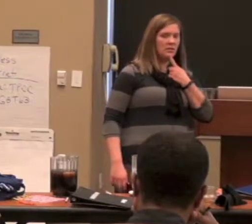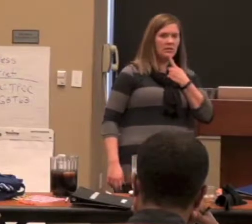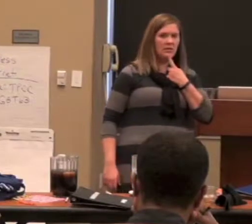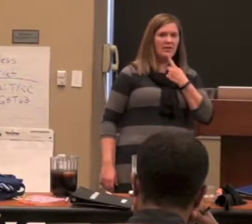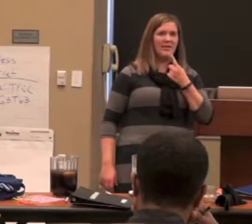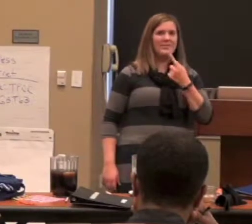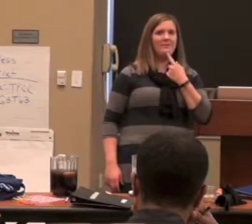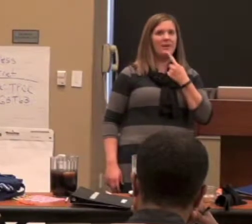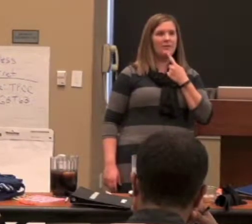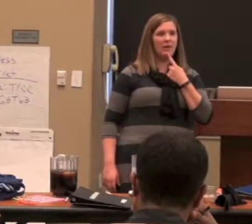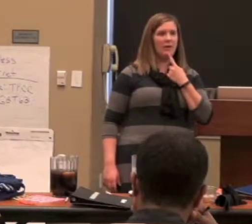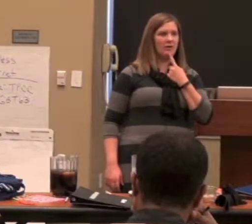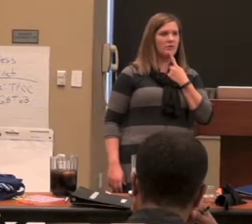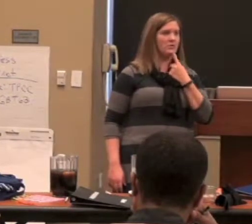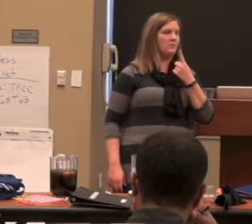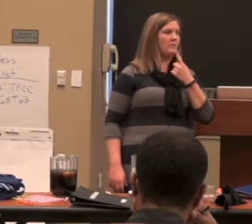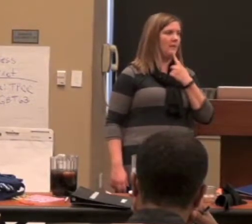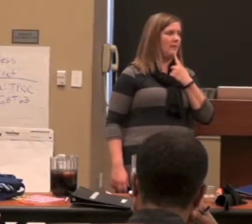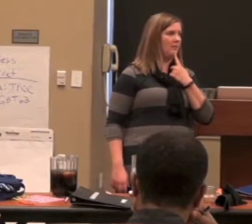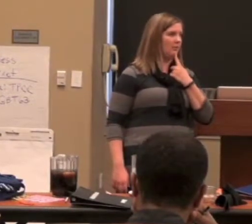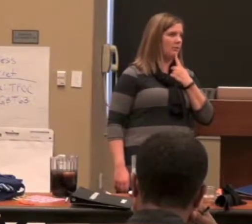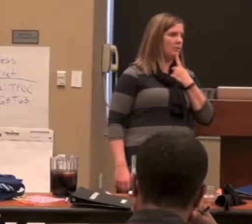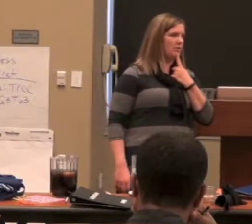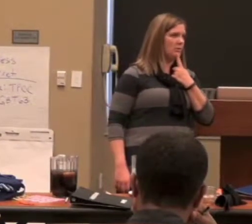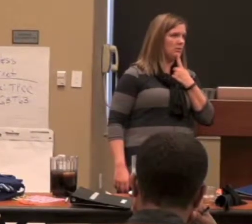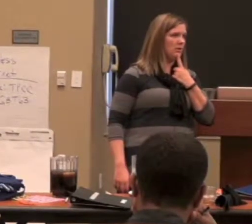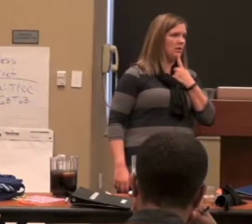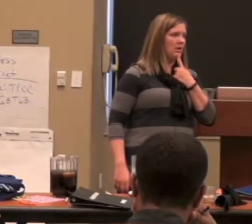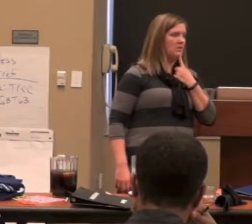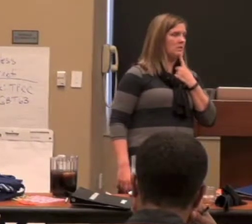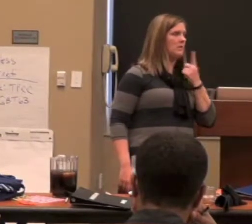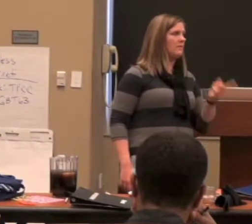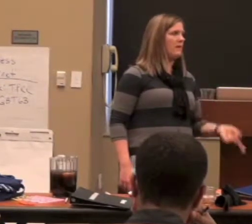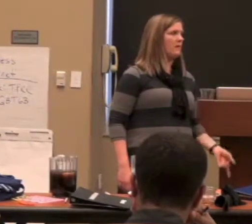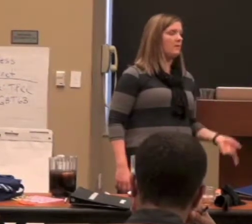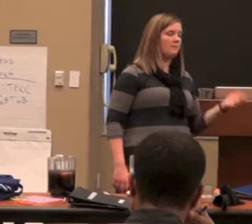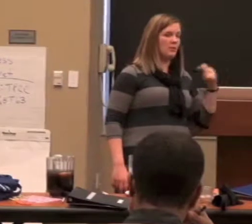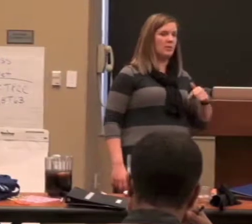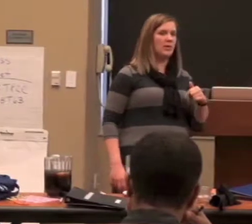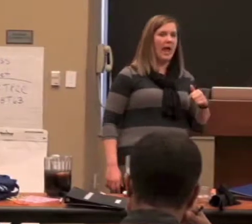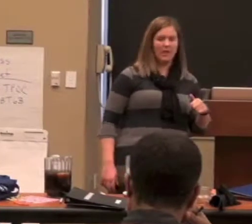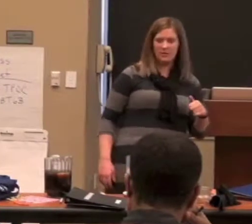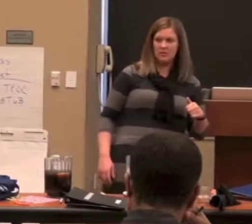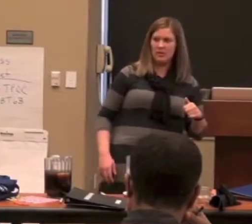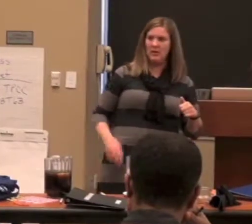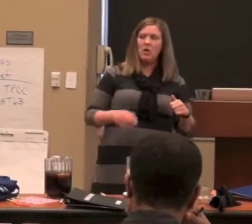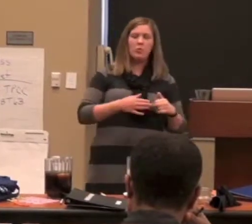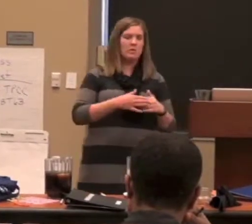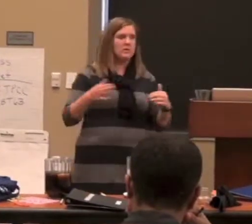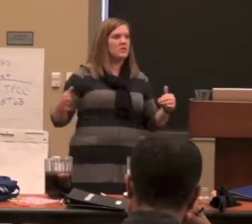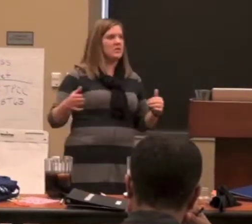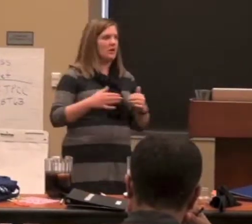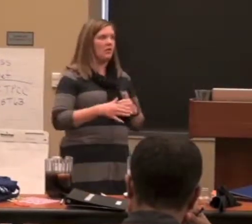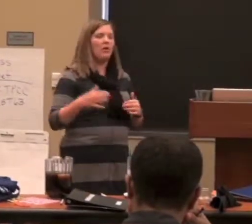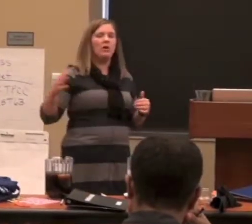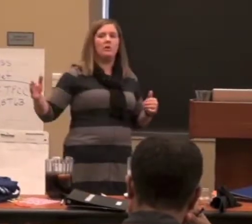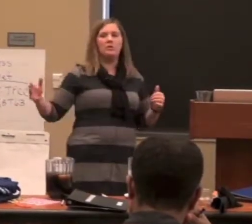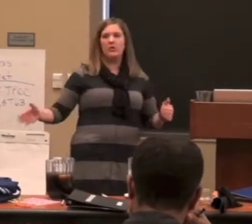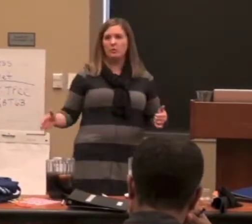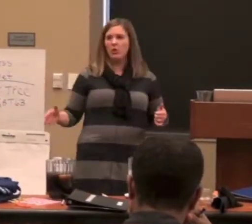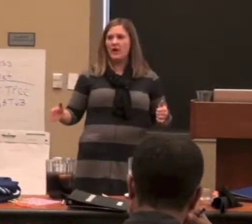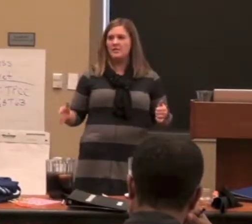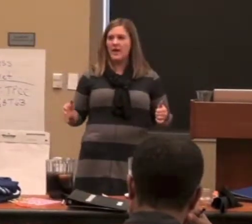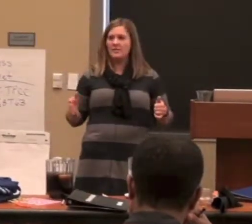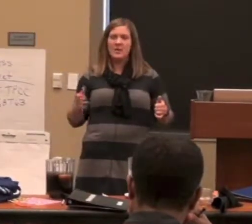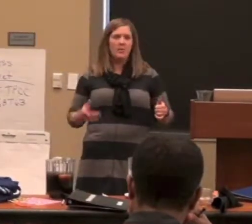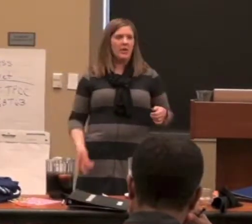verbals, it's very hard to fade a verbal. And so a verbal actually results in a longer